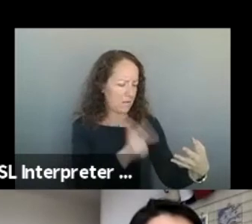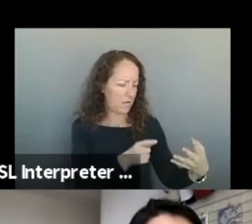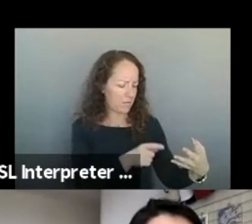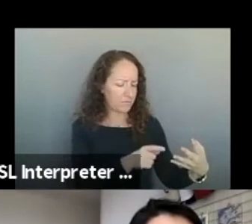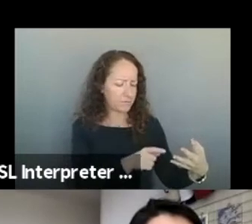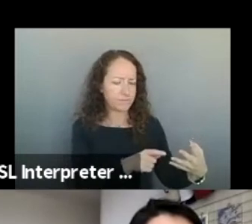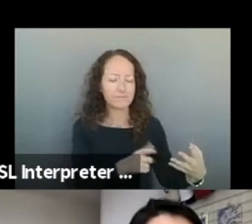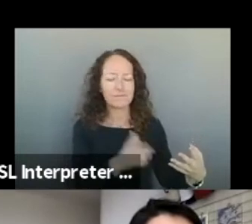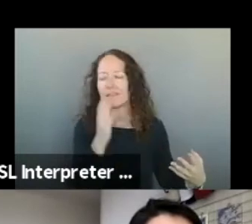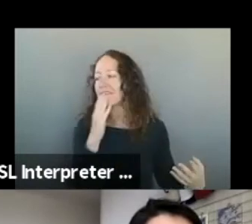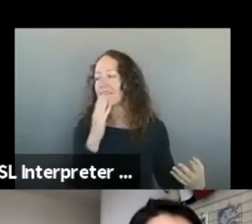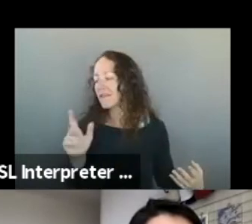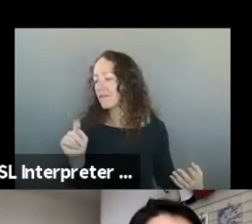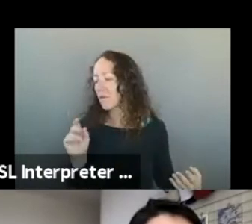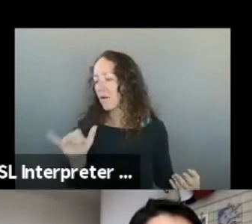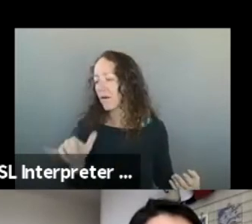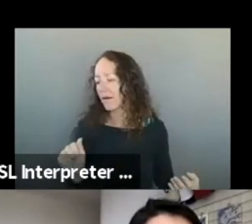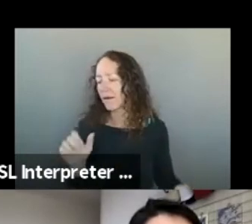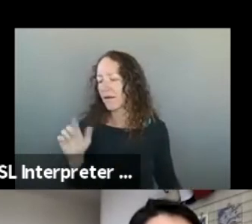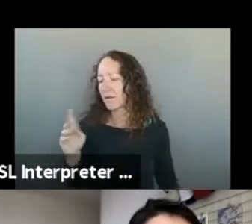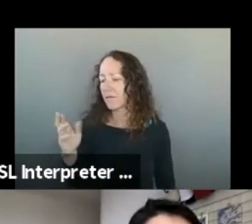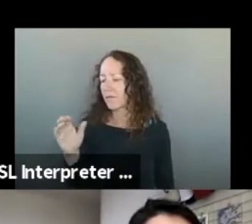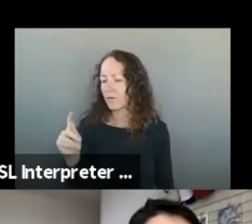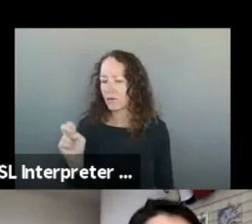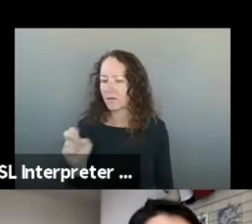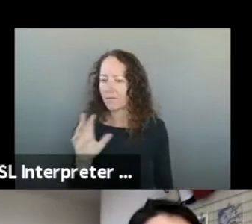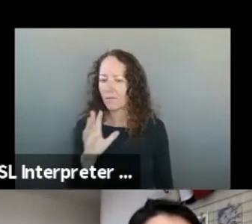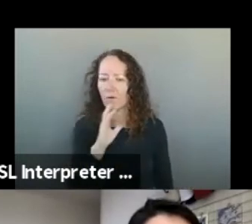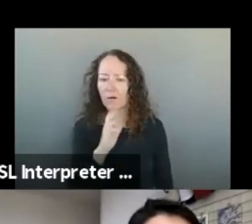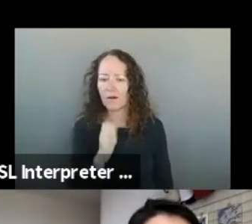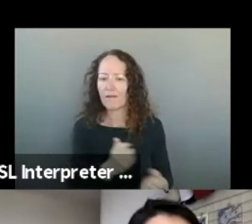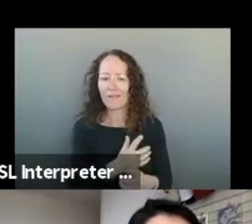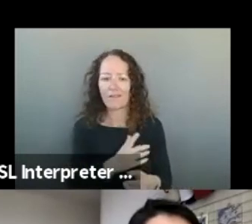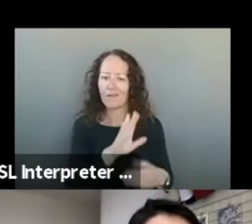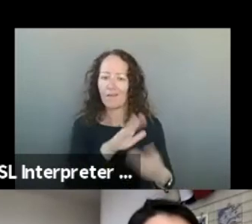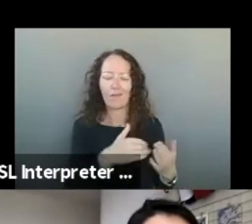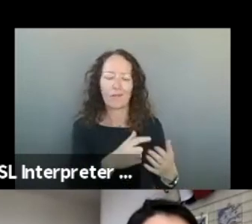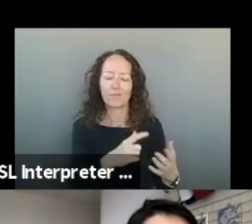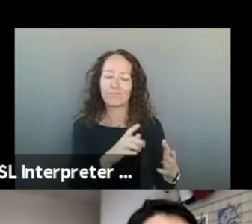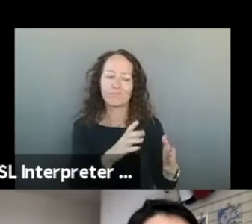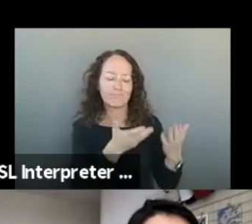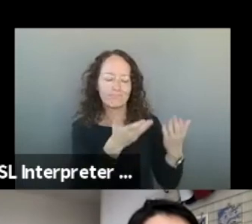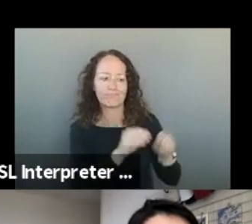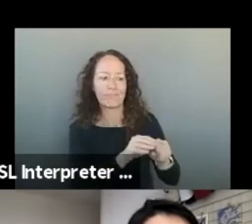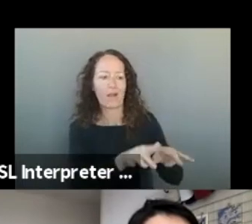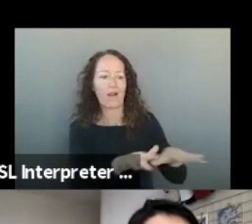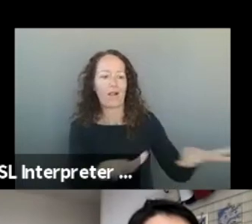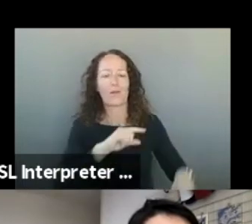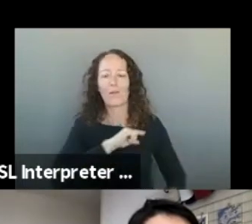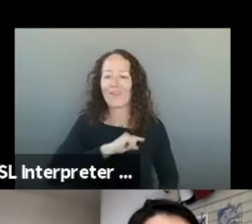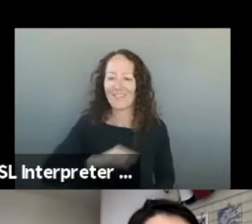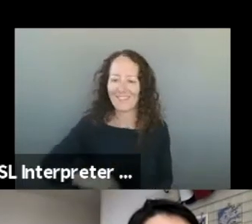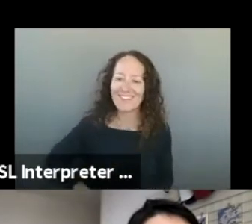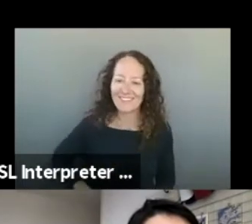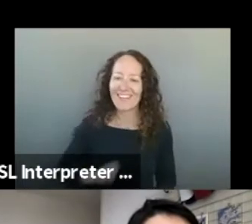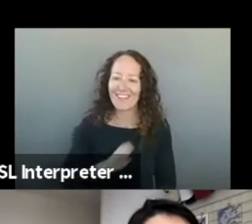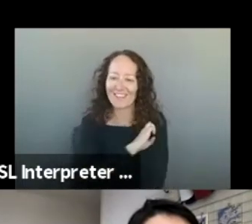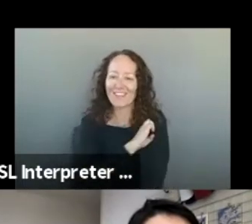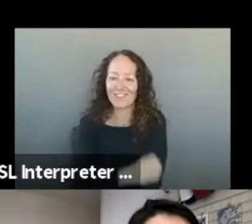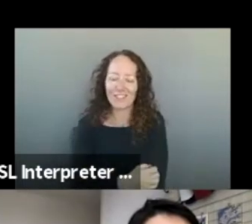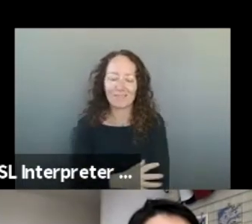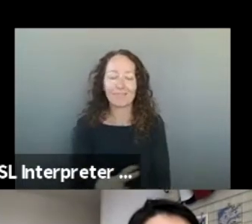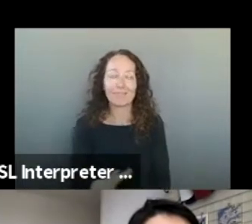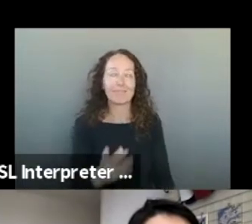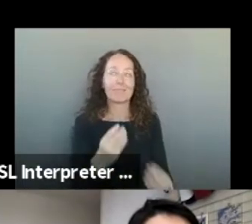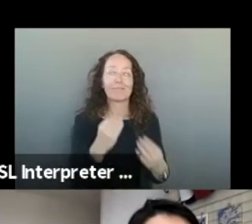thank Toya and Brooke for just all of that queenness that was just raining through. I needed that energy. And I, you